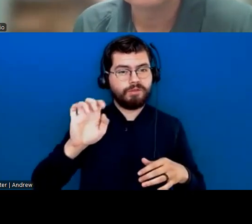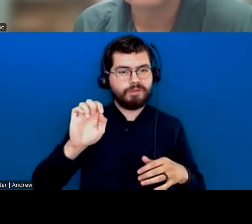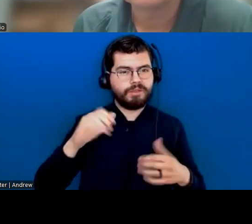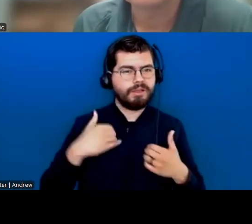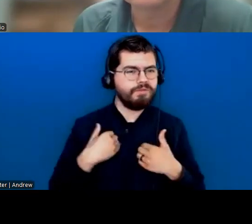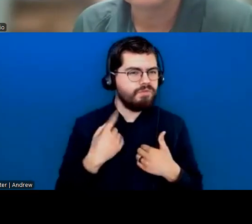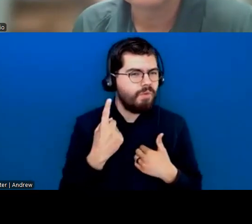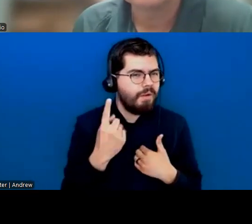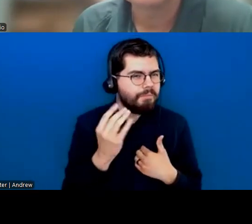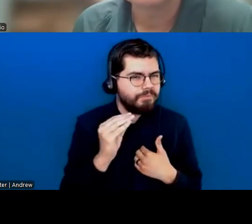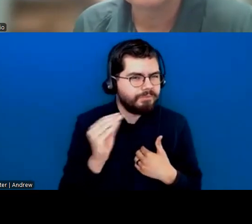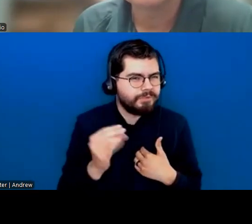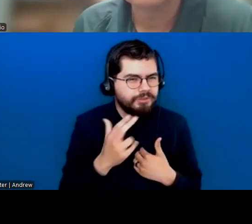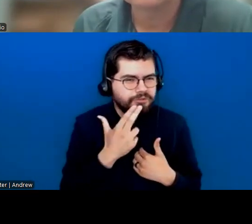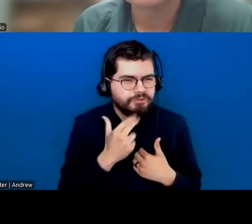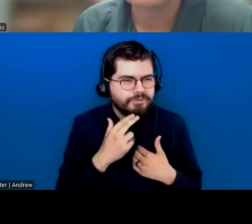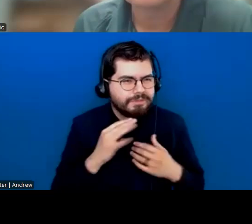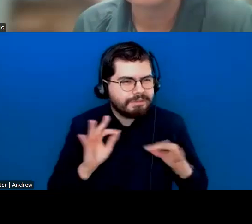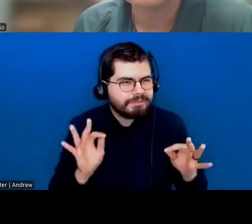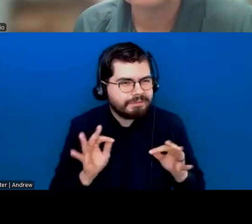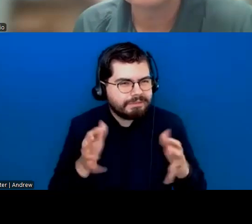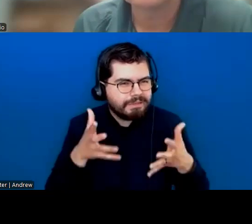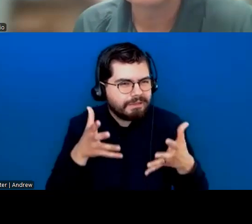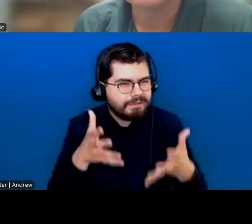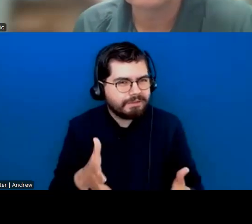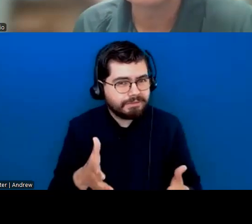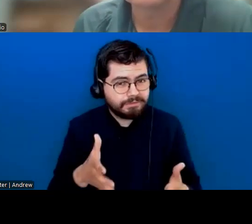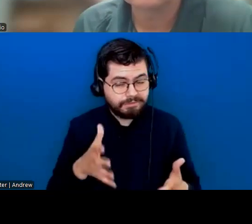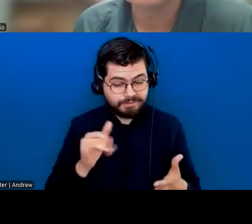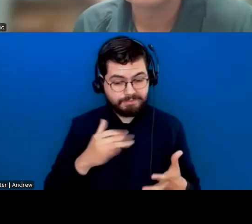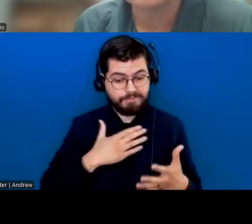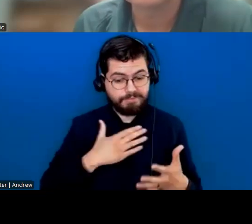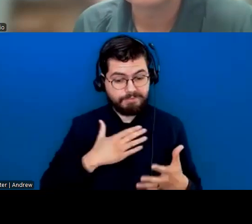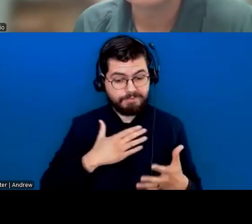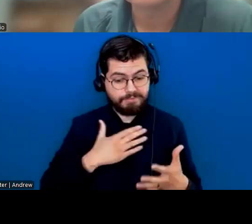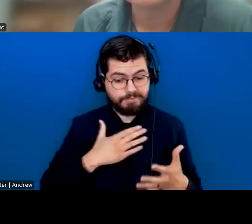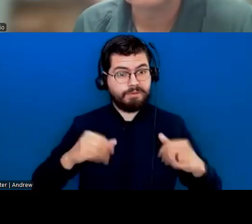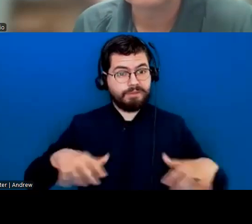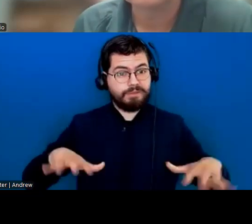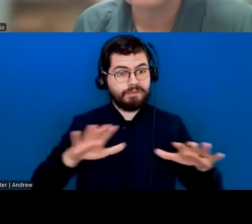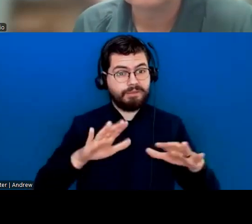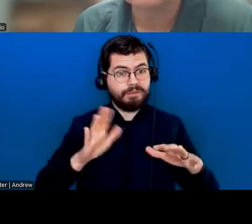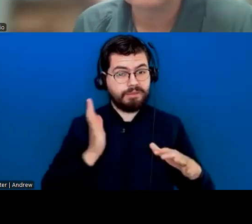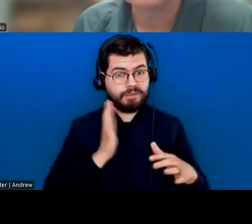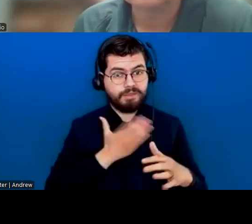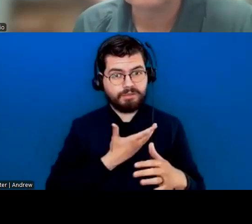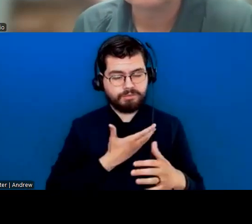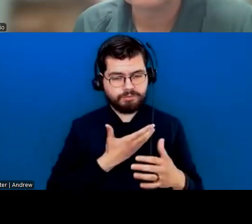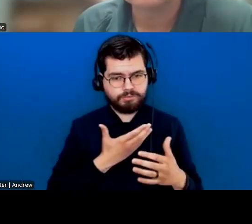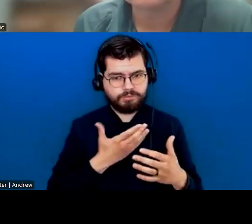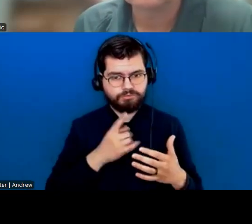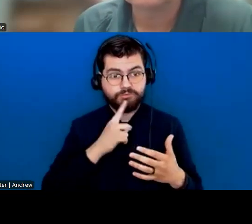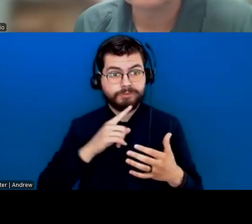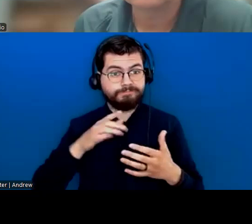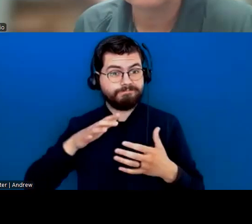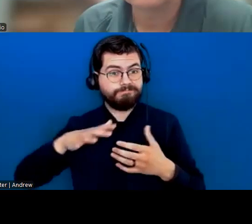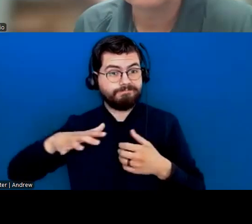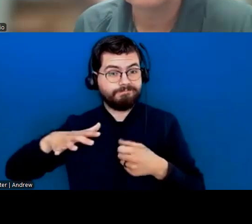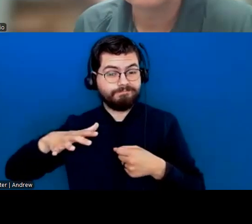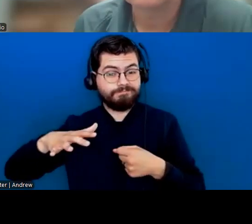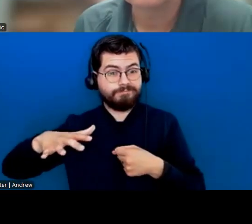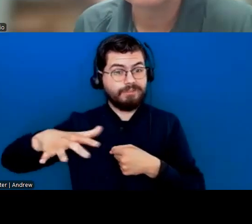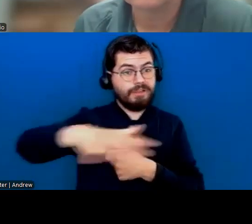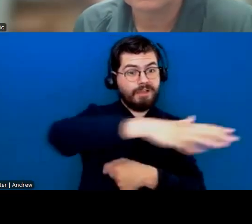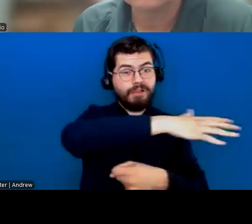Valley. And that's the bottom land of what I'm working with here and it's surrounded by